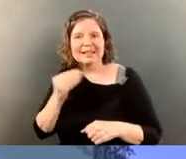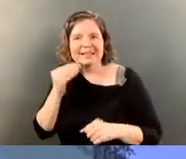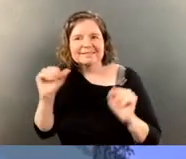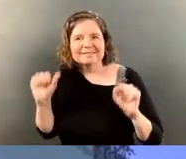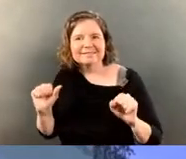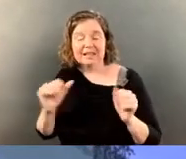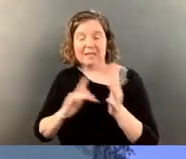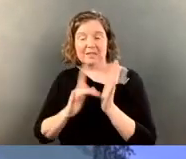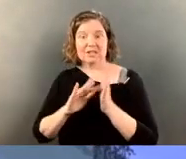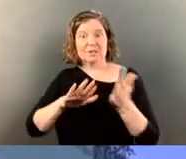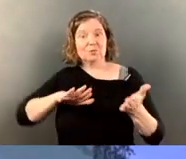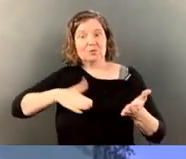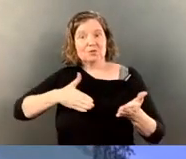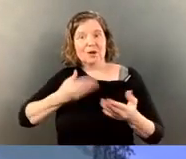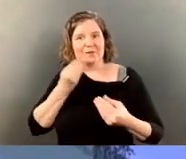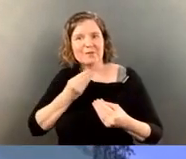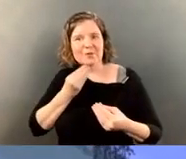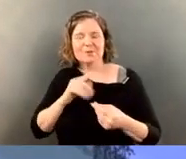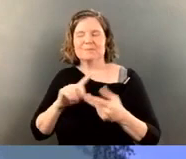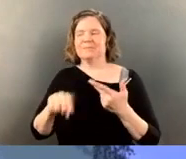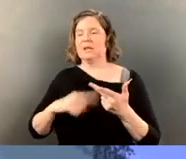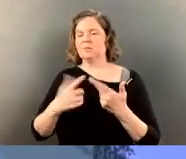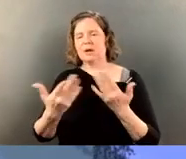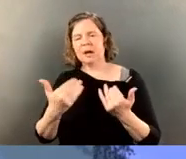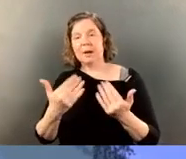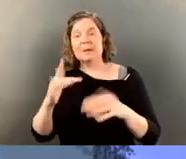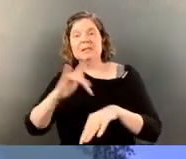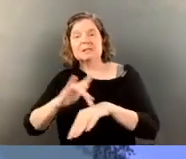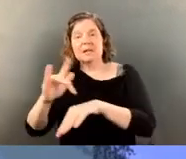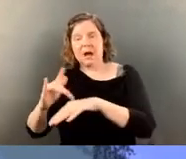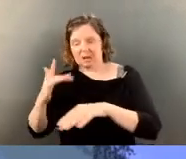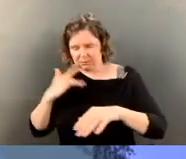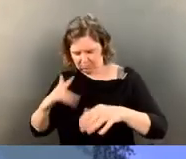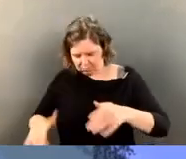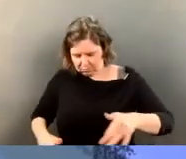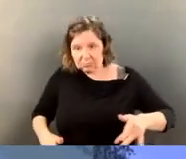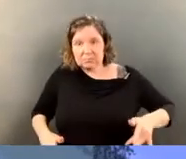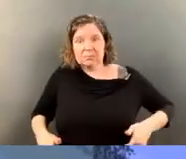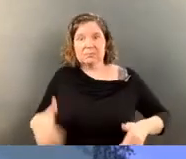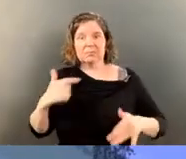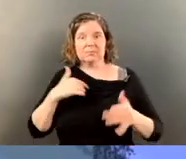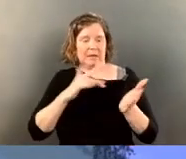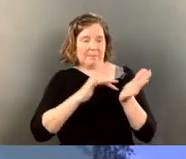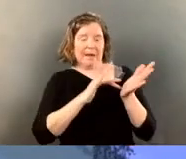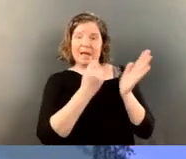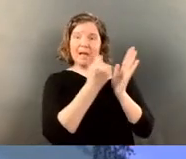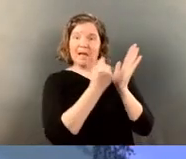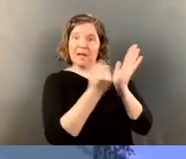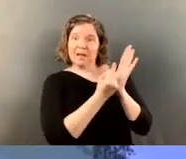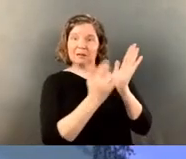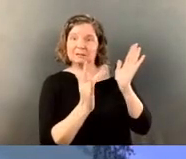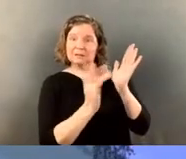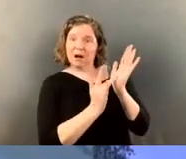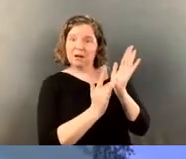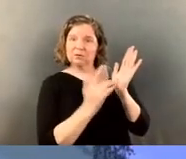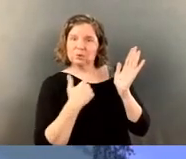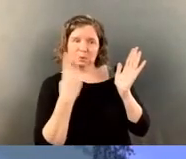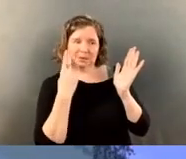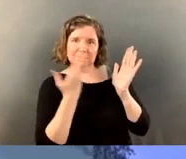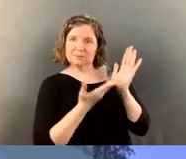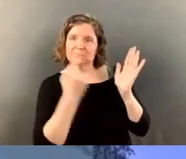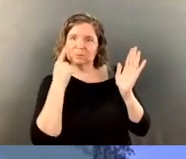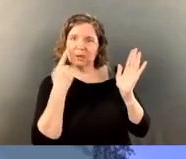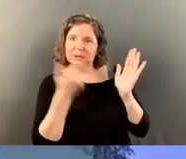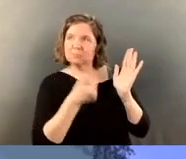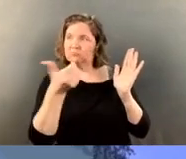And then Jesus would cook food, and then he would say, "Come and touch the scars in my hands where I was crucified for you."